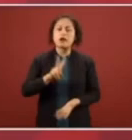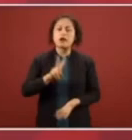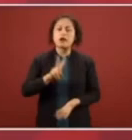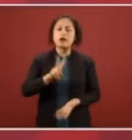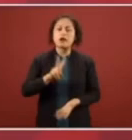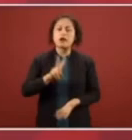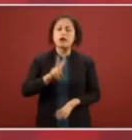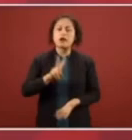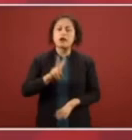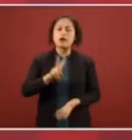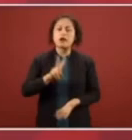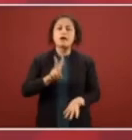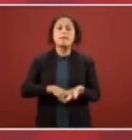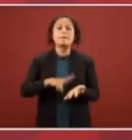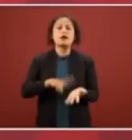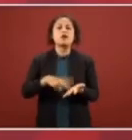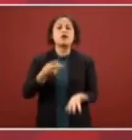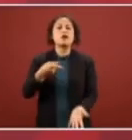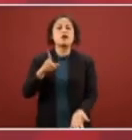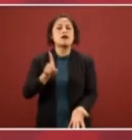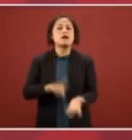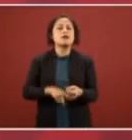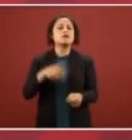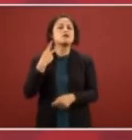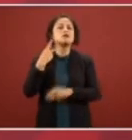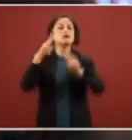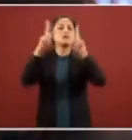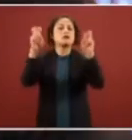or foreign politics.